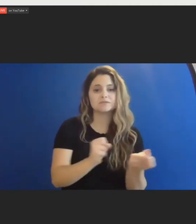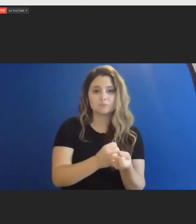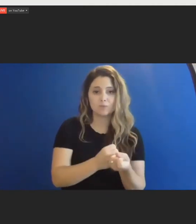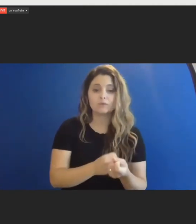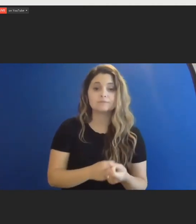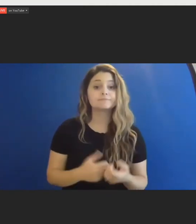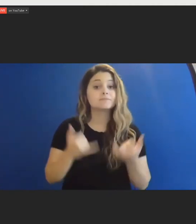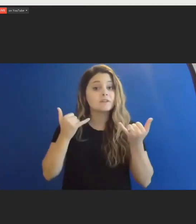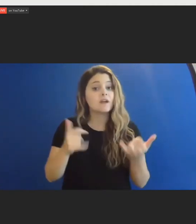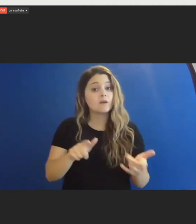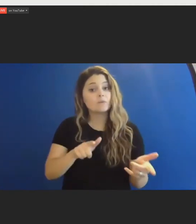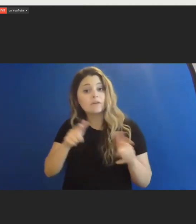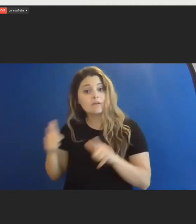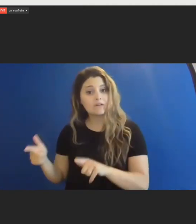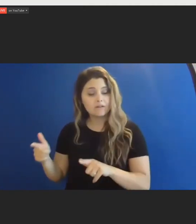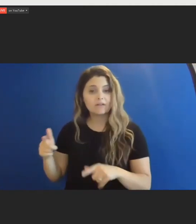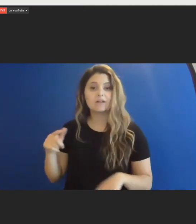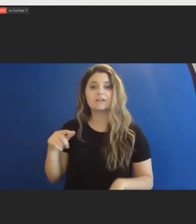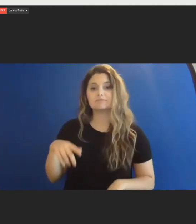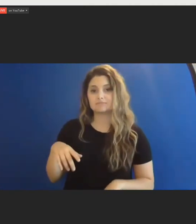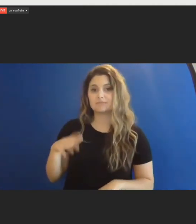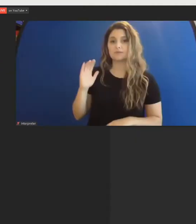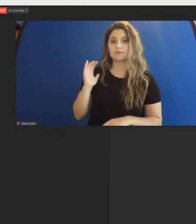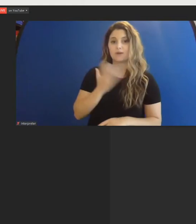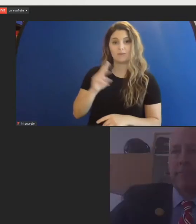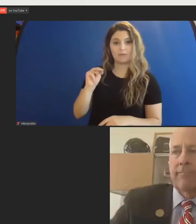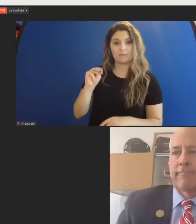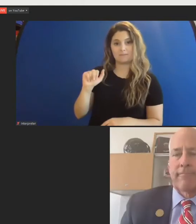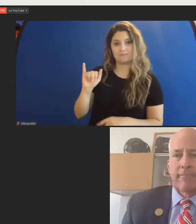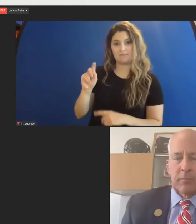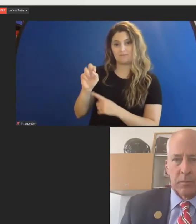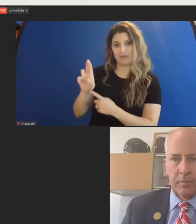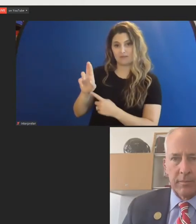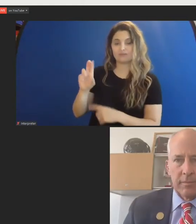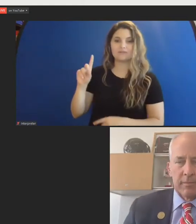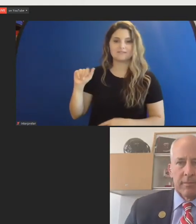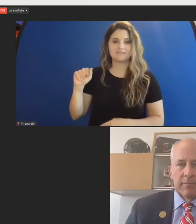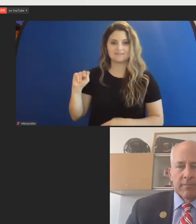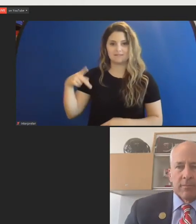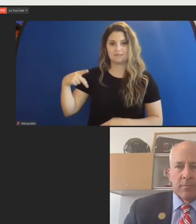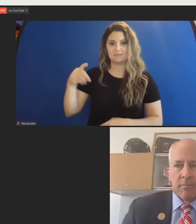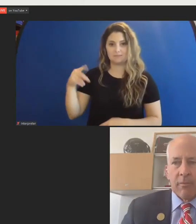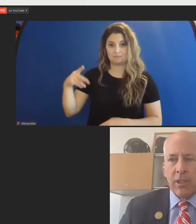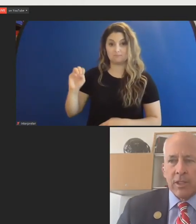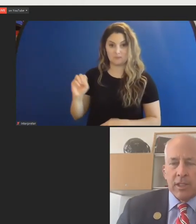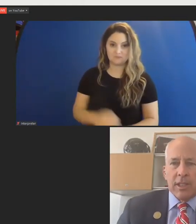this time, I'm going to turn it over to our mayor, Mr. Dan Pope.